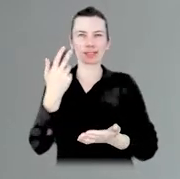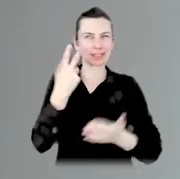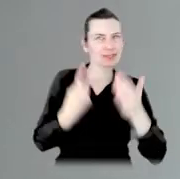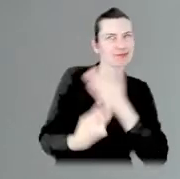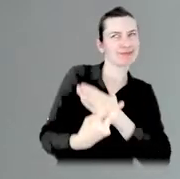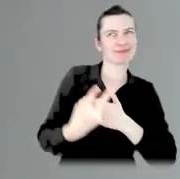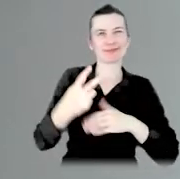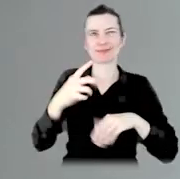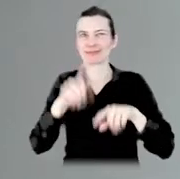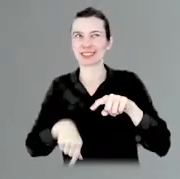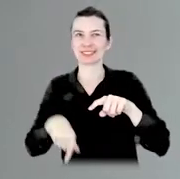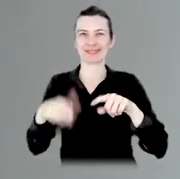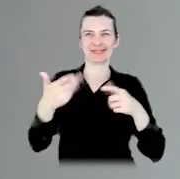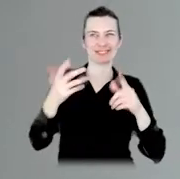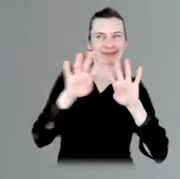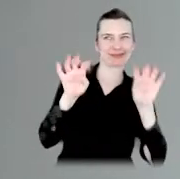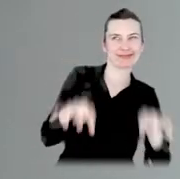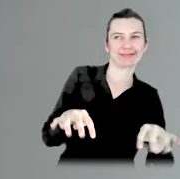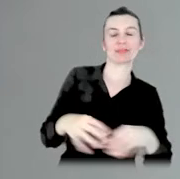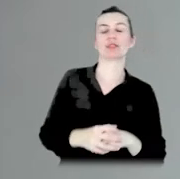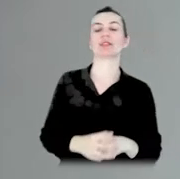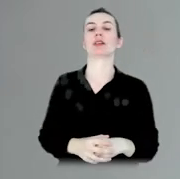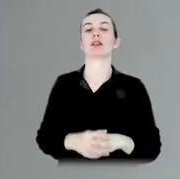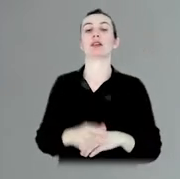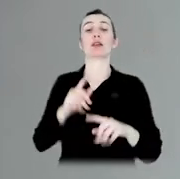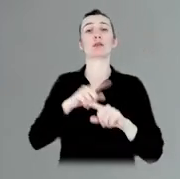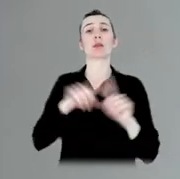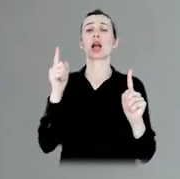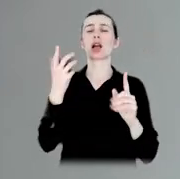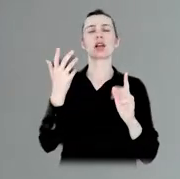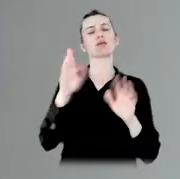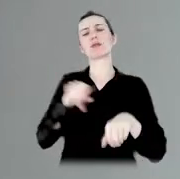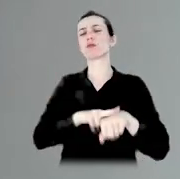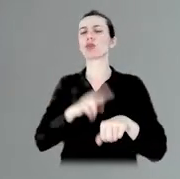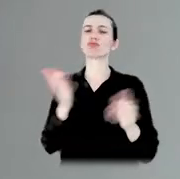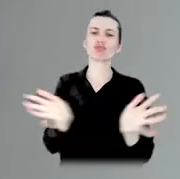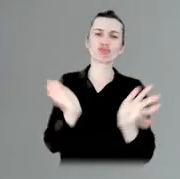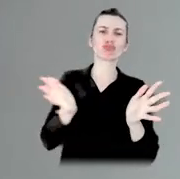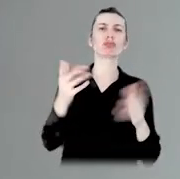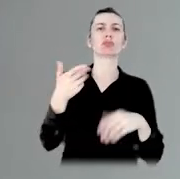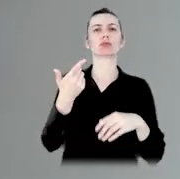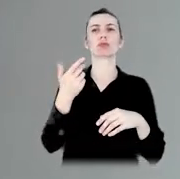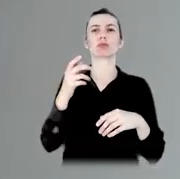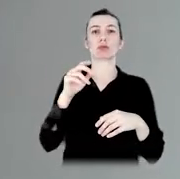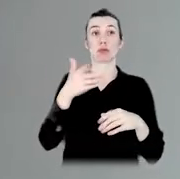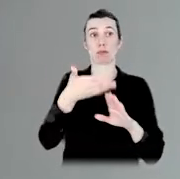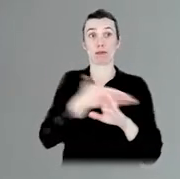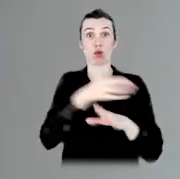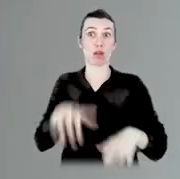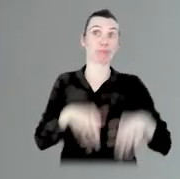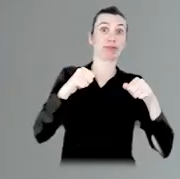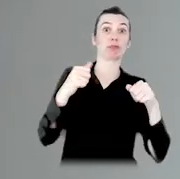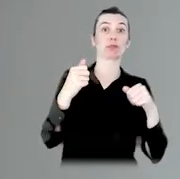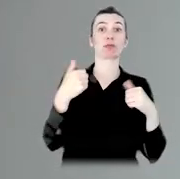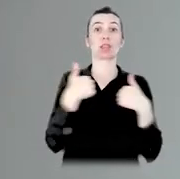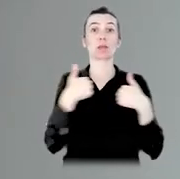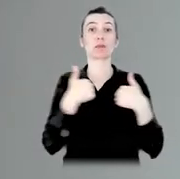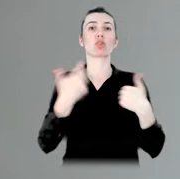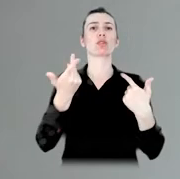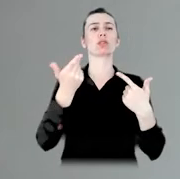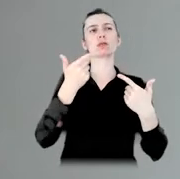that unknown, but certainly, you know, asking for help from knowledgeable people before you bring an animal